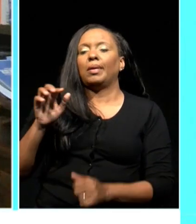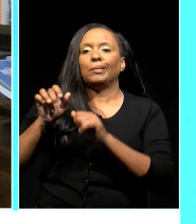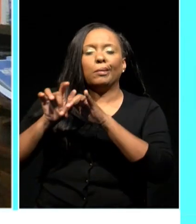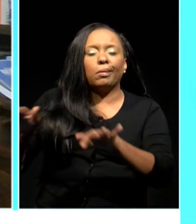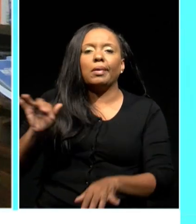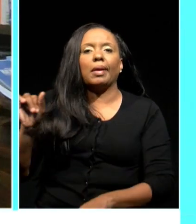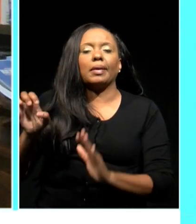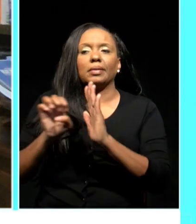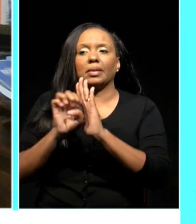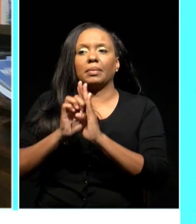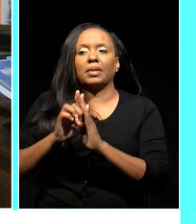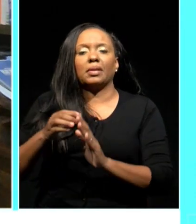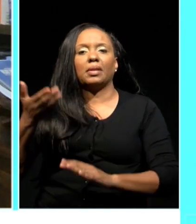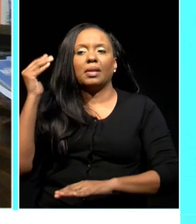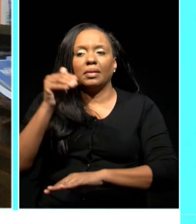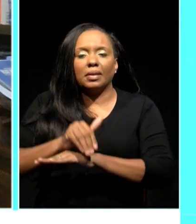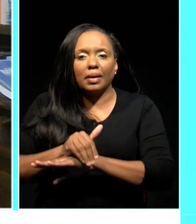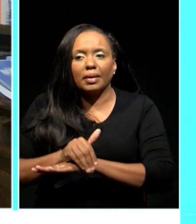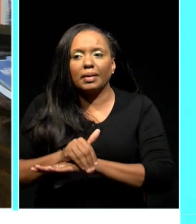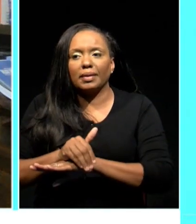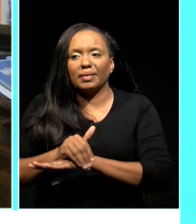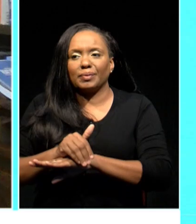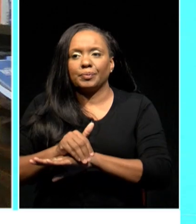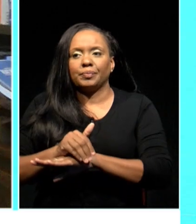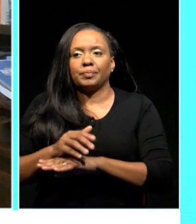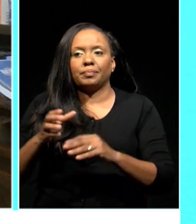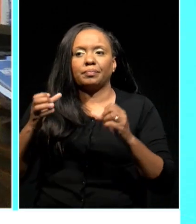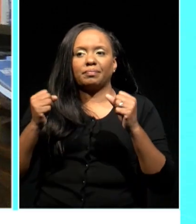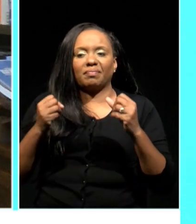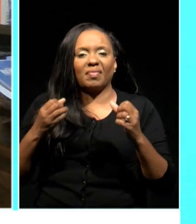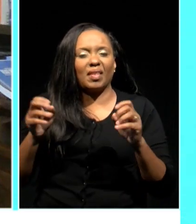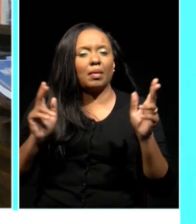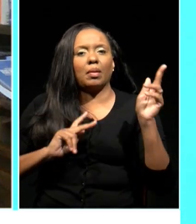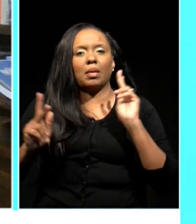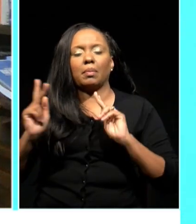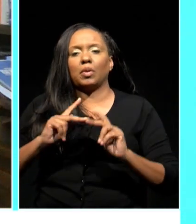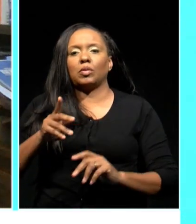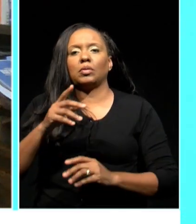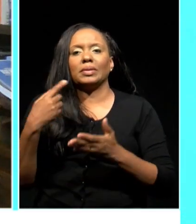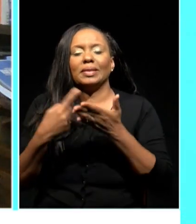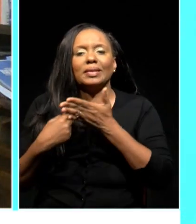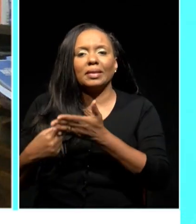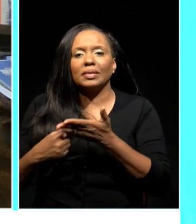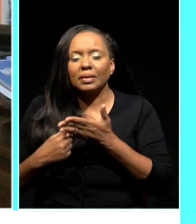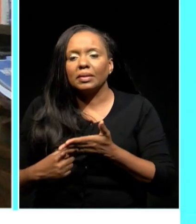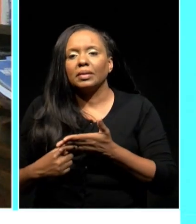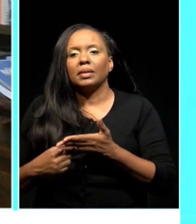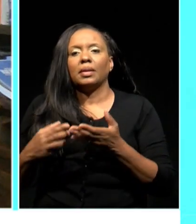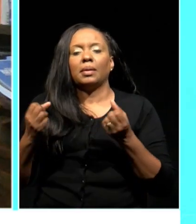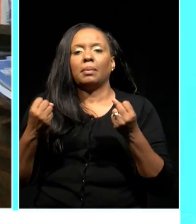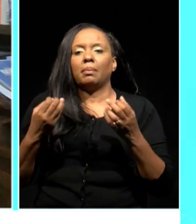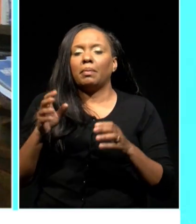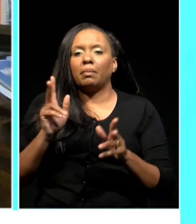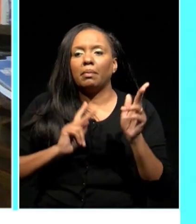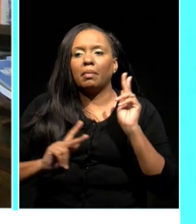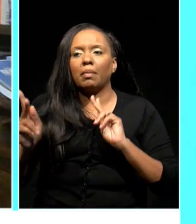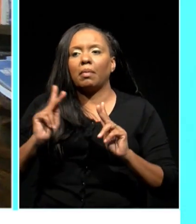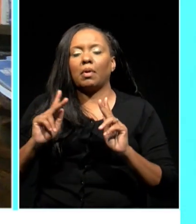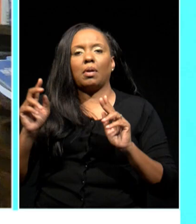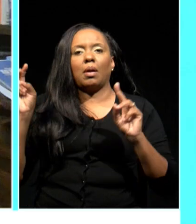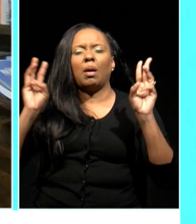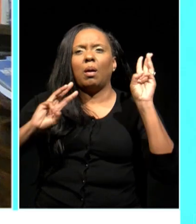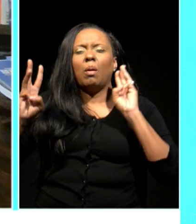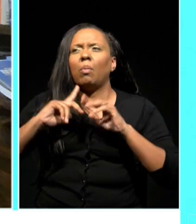night, in terms of the commentary we heard from many of the commentators, they were concerned that in terms of the